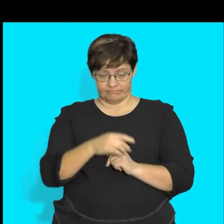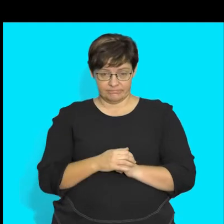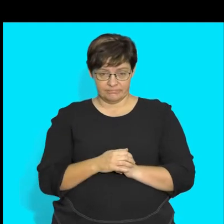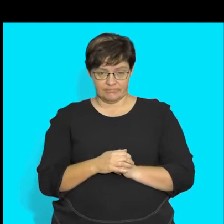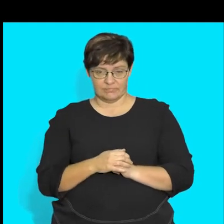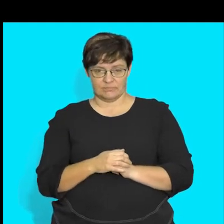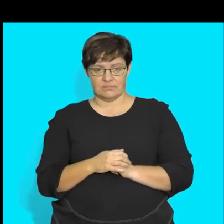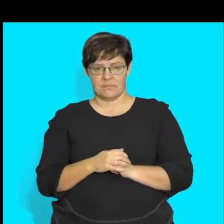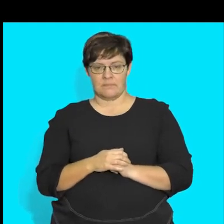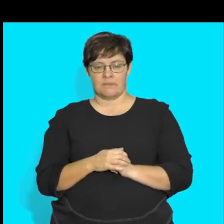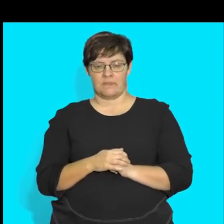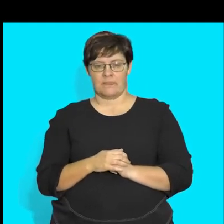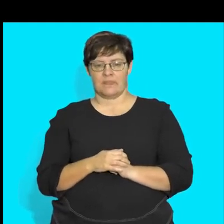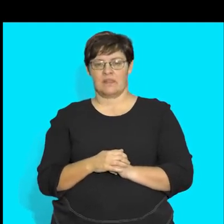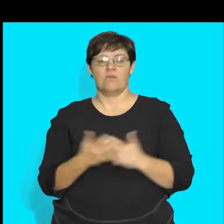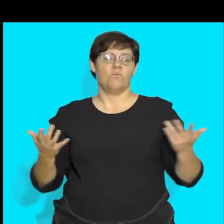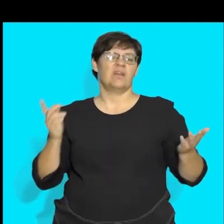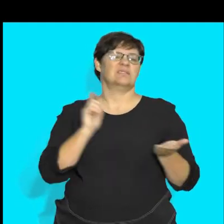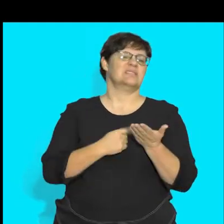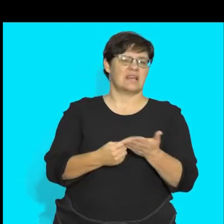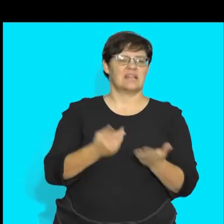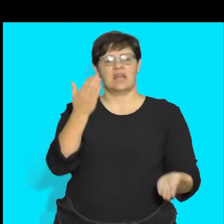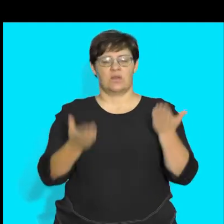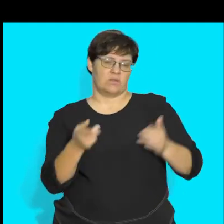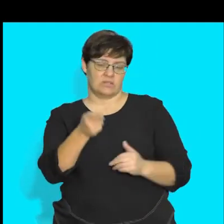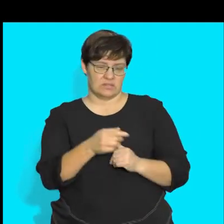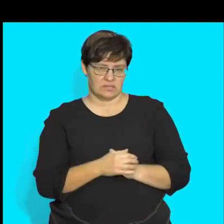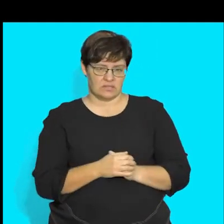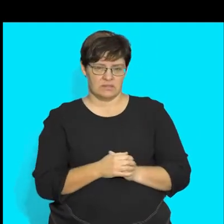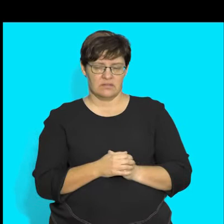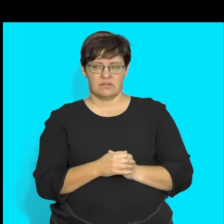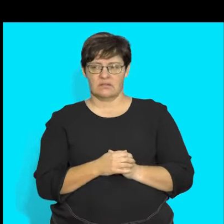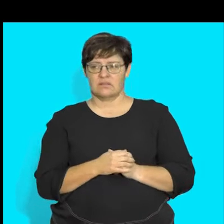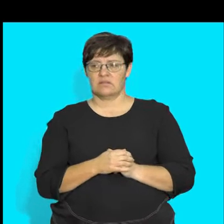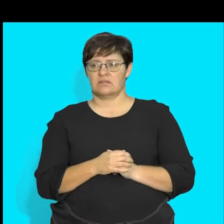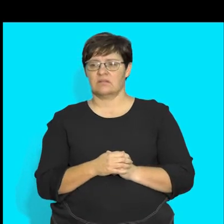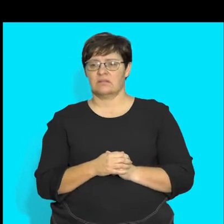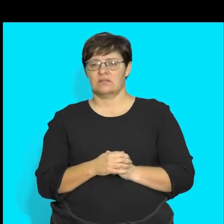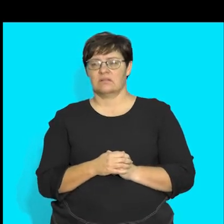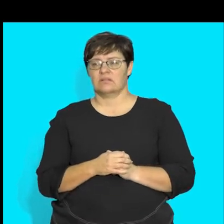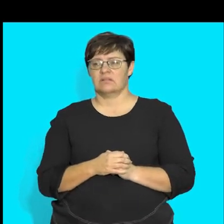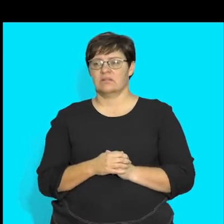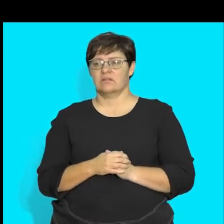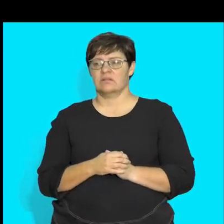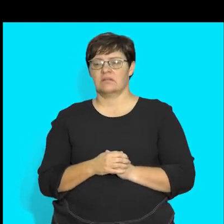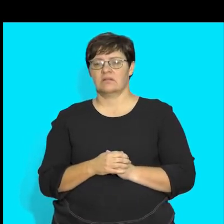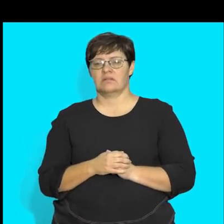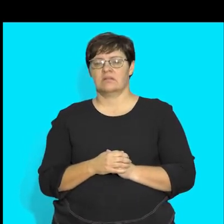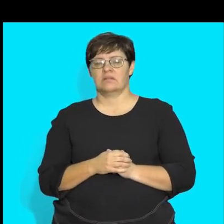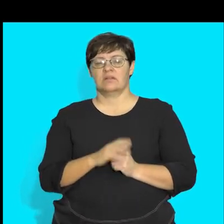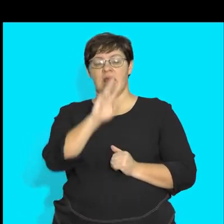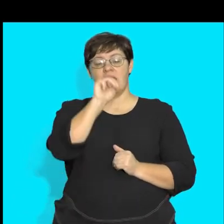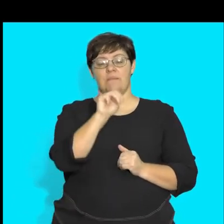point. So when we're talking about an equation, it's a line, and so it's going to